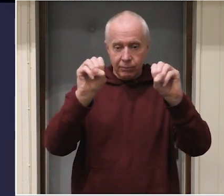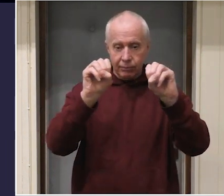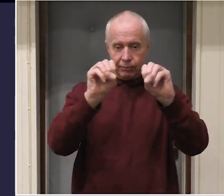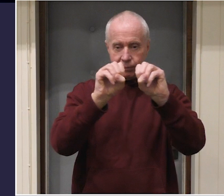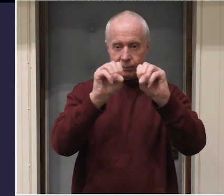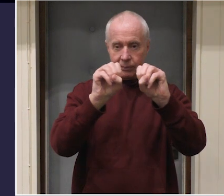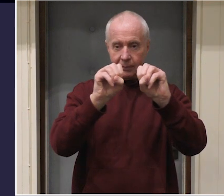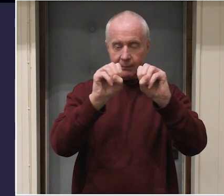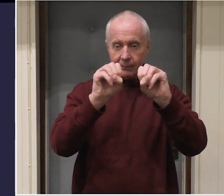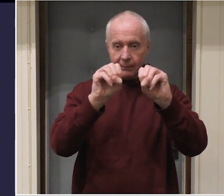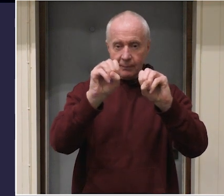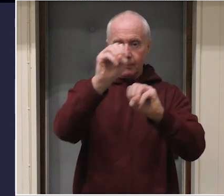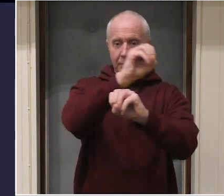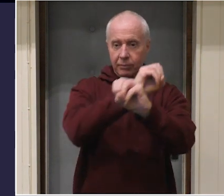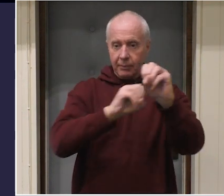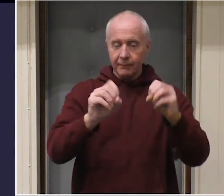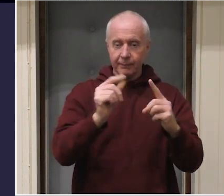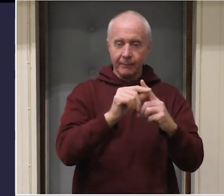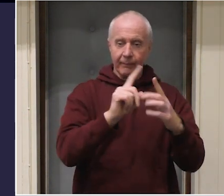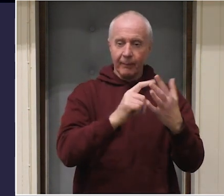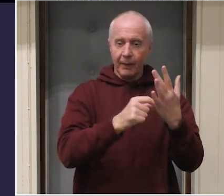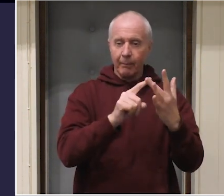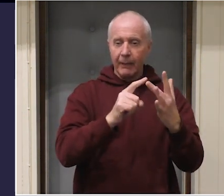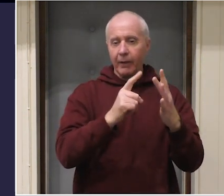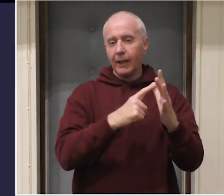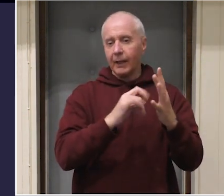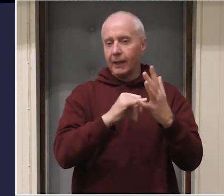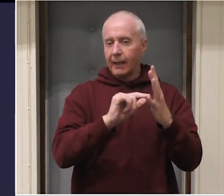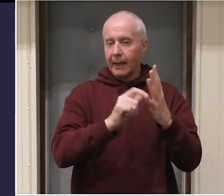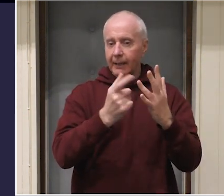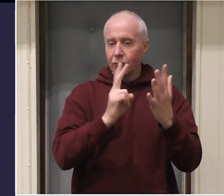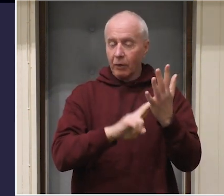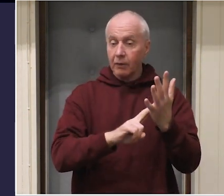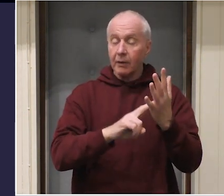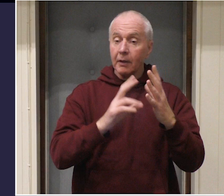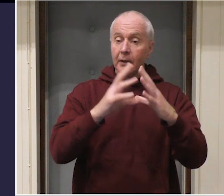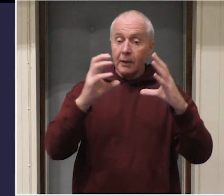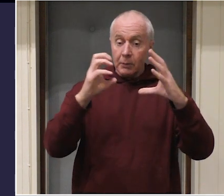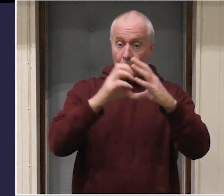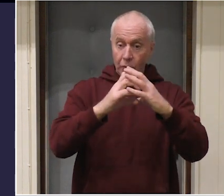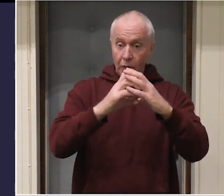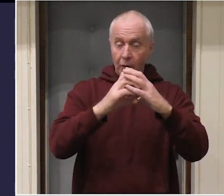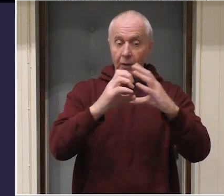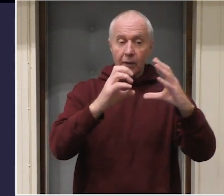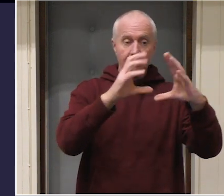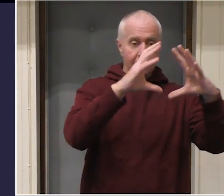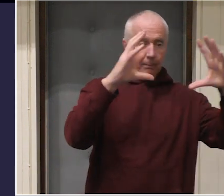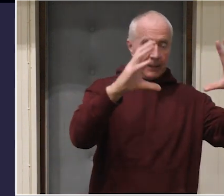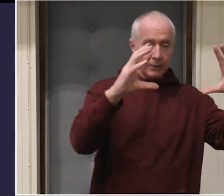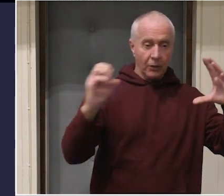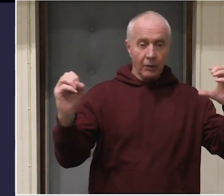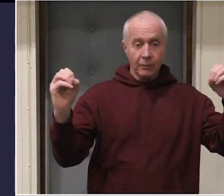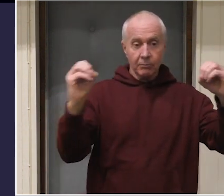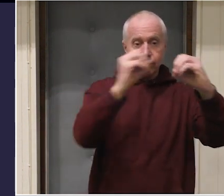each time in the orbit, we call that periastron, the massive small star ploughs through the atmosphere of the massive big star and chucks a pile off